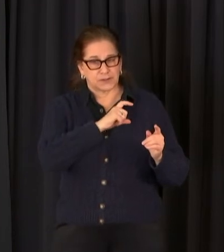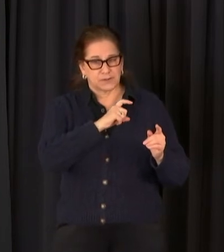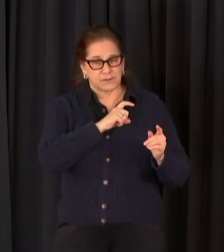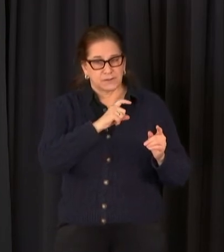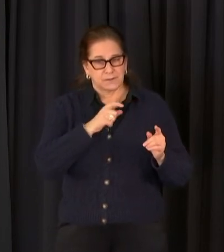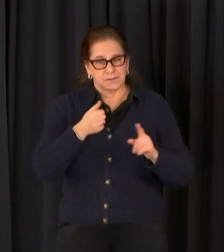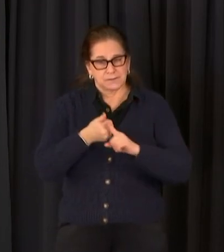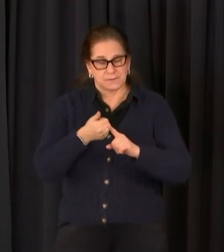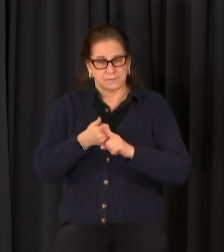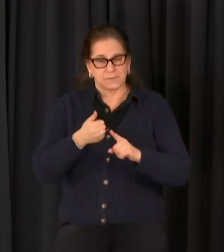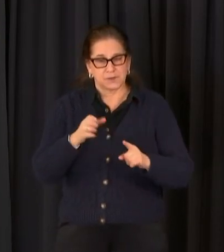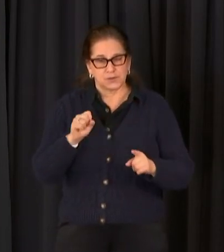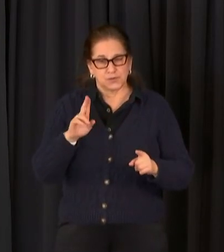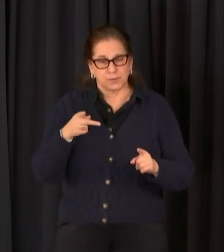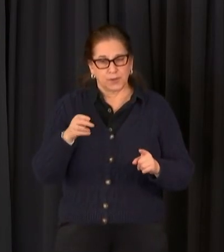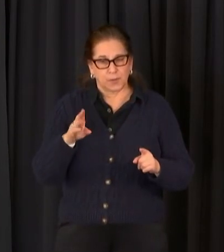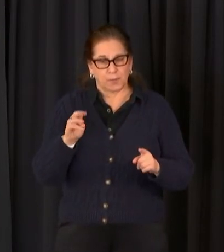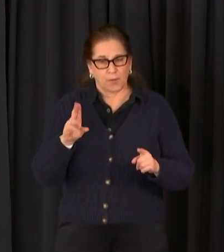What are your thoughts there?